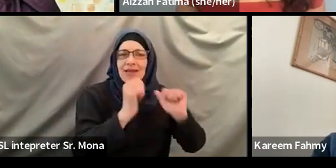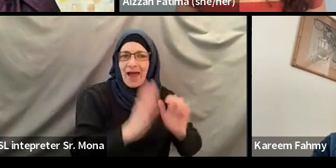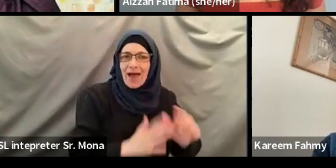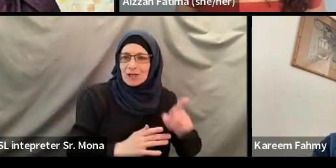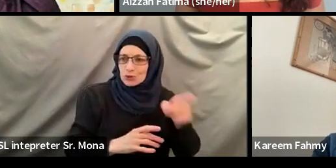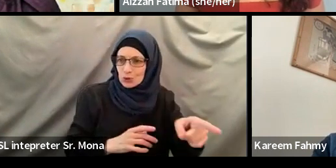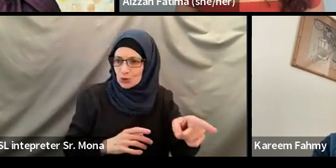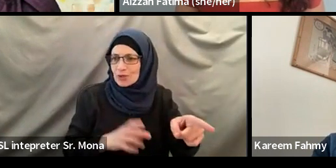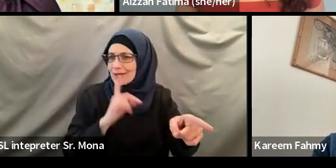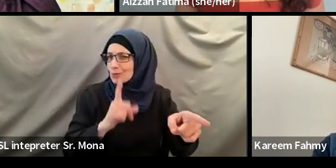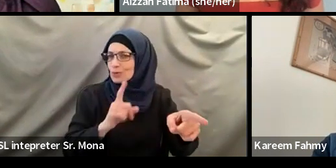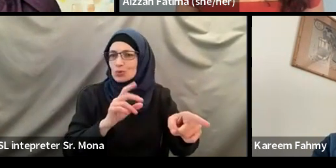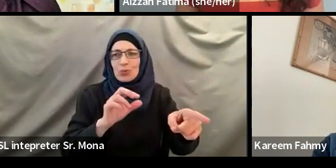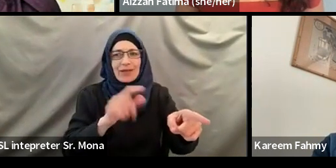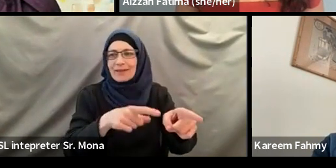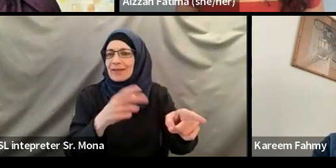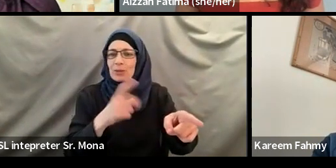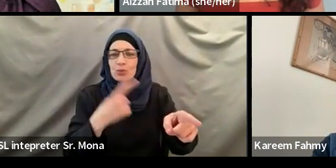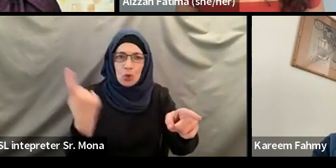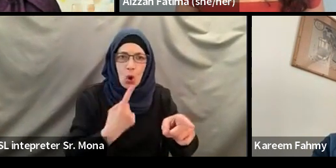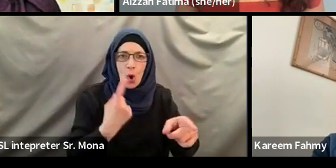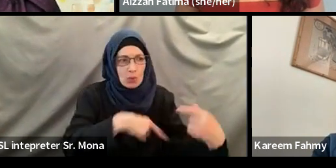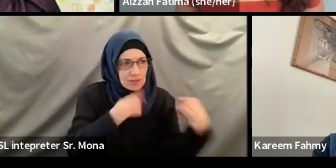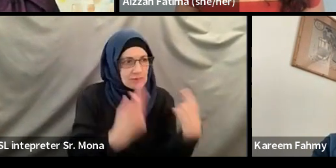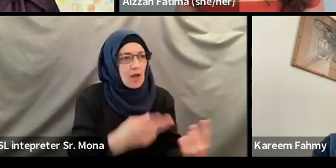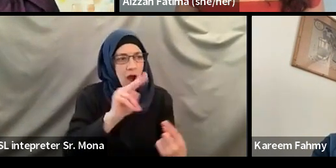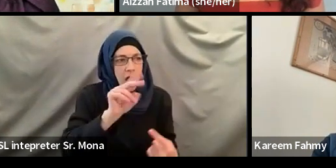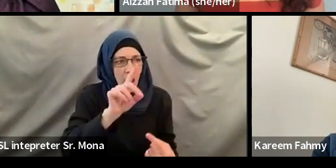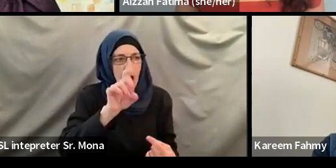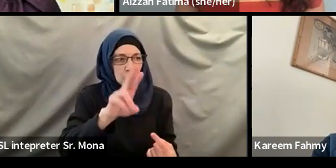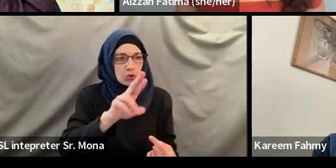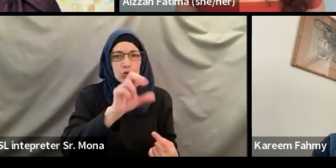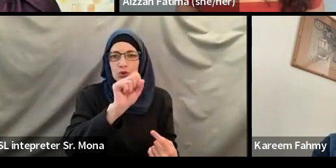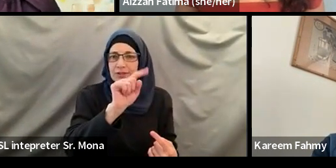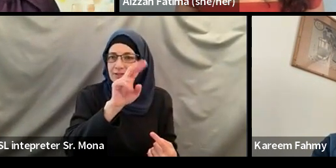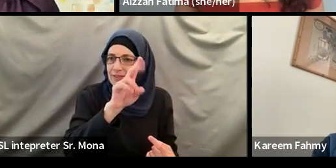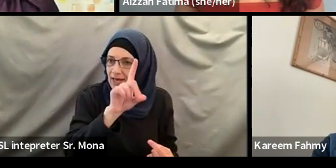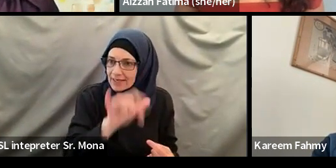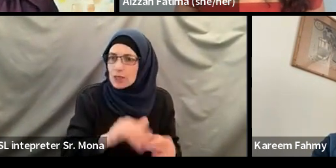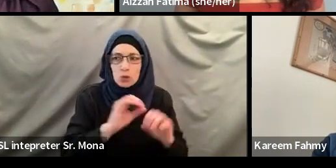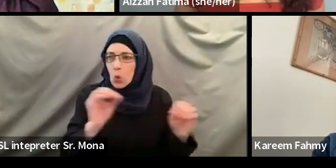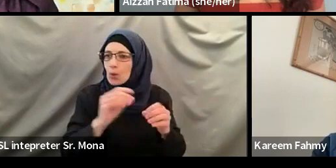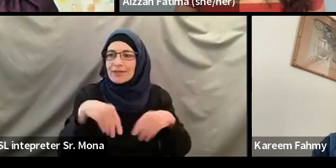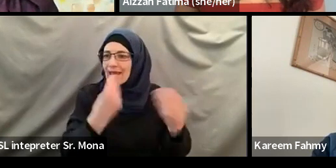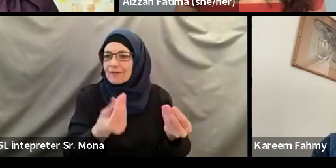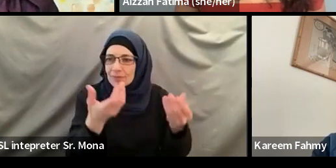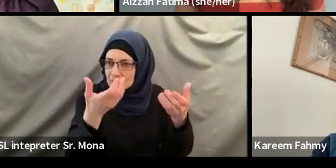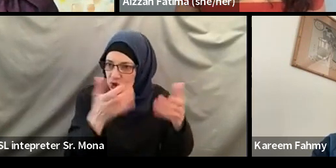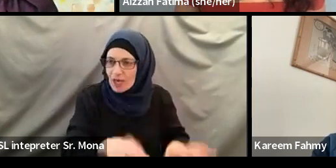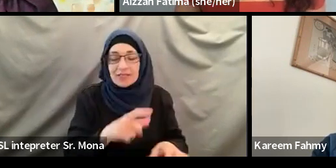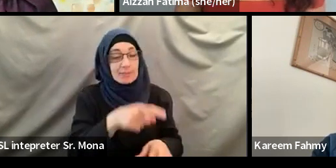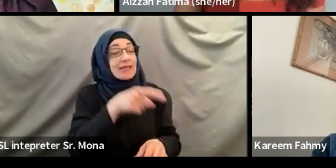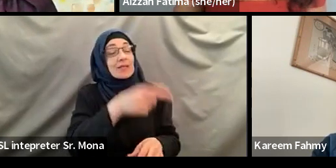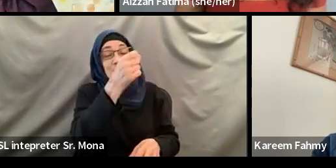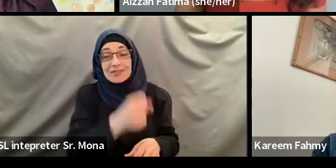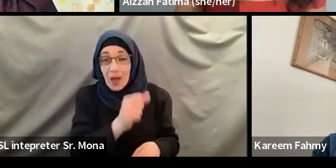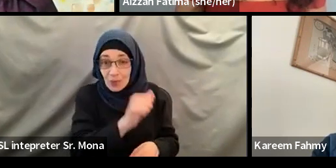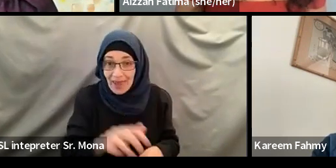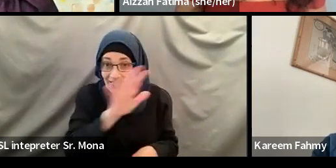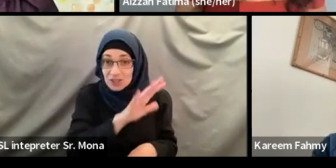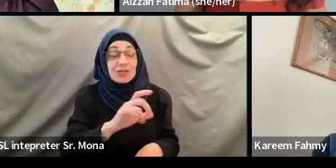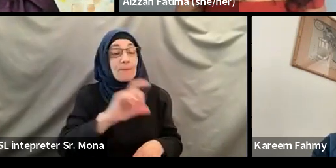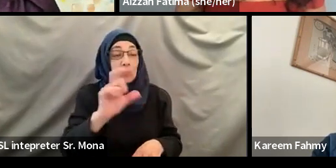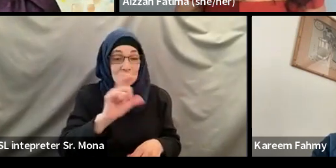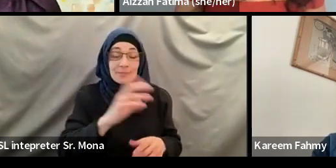city up until this point. Nobody had given him a chance, but he was Muslim and he was South Asian and he was perfect. And like, I decided to do the same thing. So letting